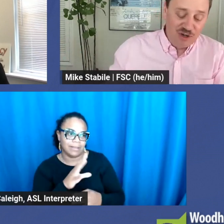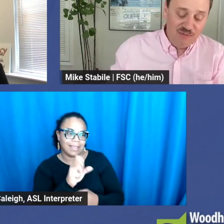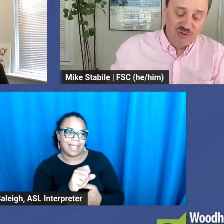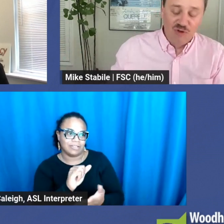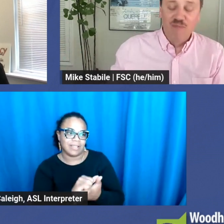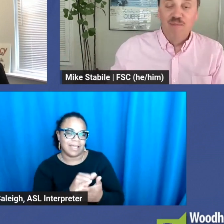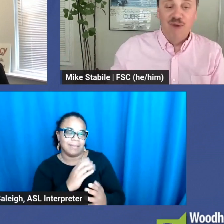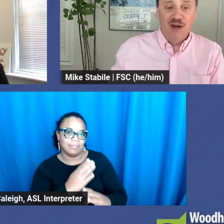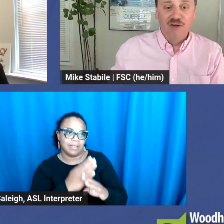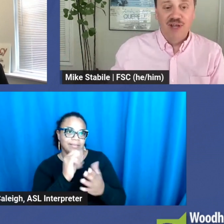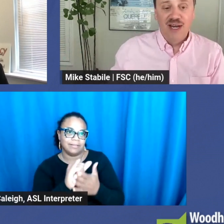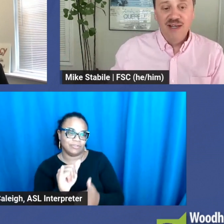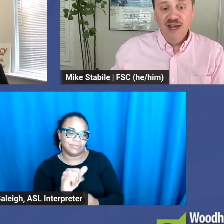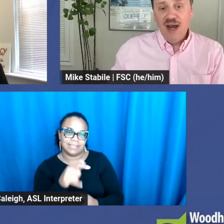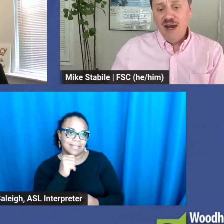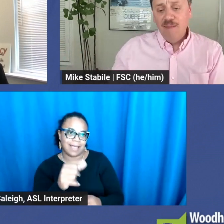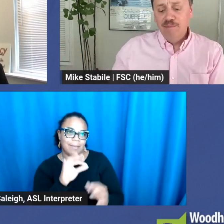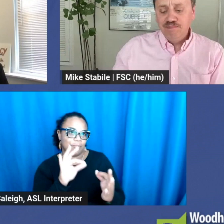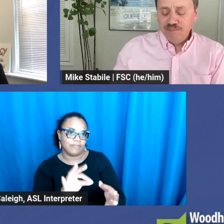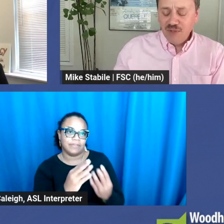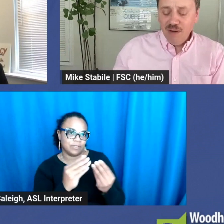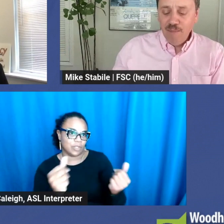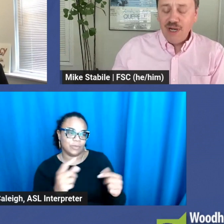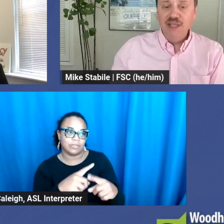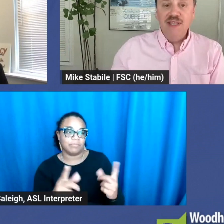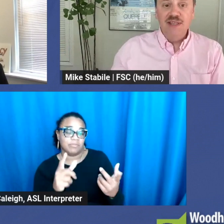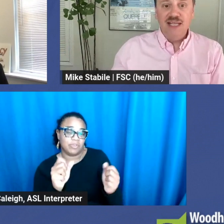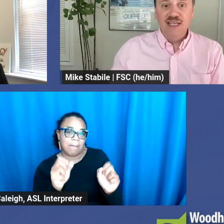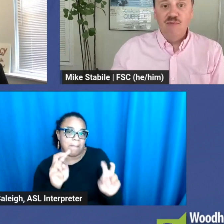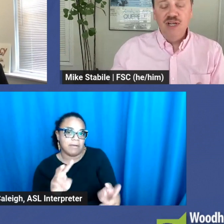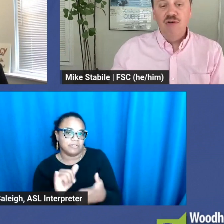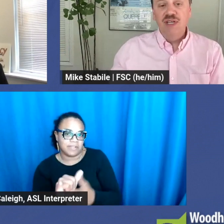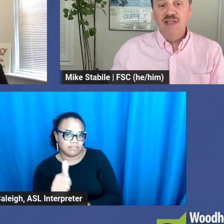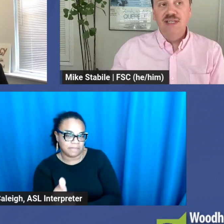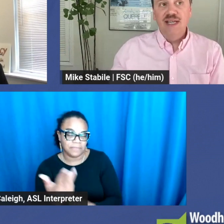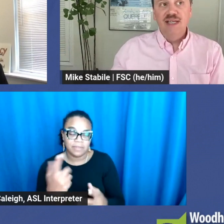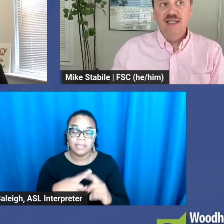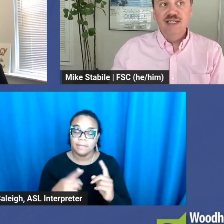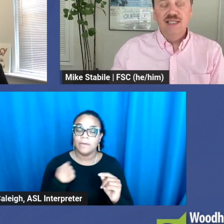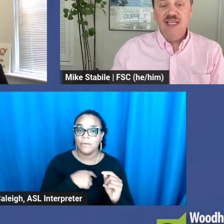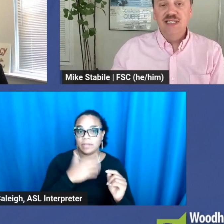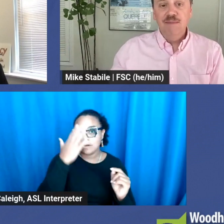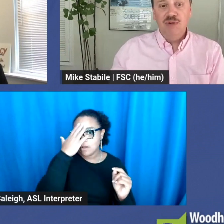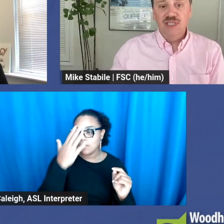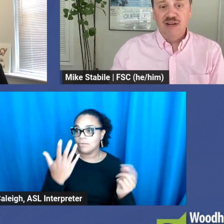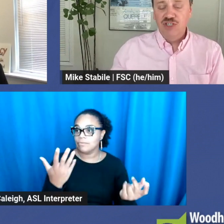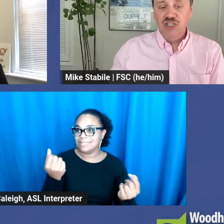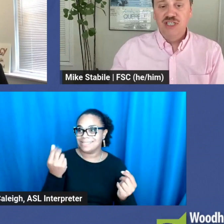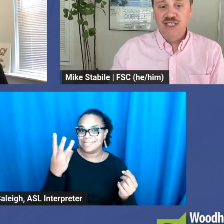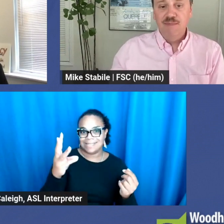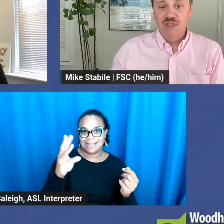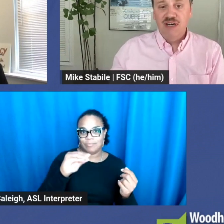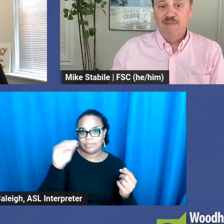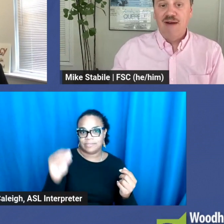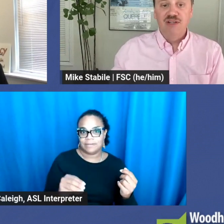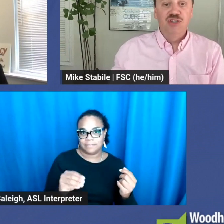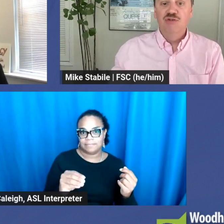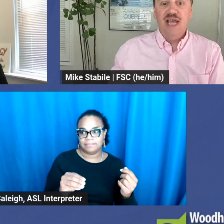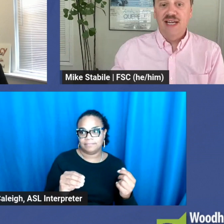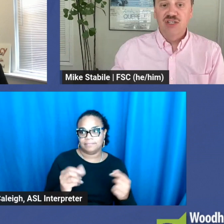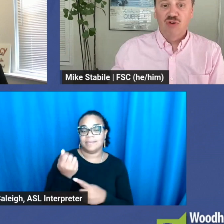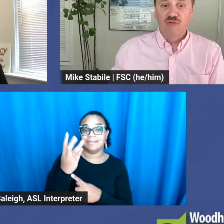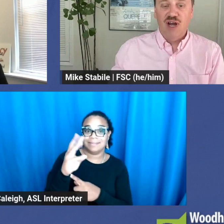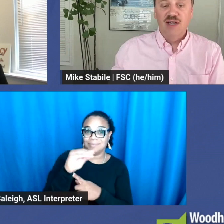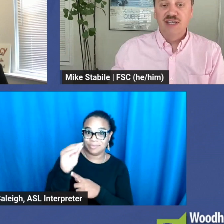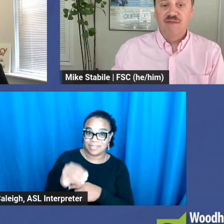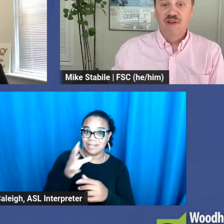again, you can sort of monitor that. But I think that's it. We know that 16%, just 16% of parents use